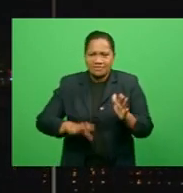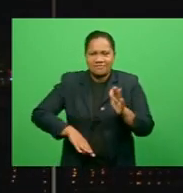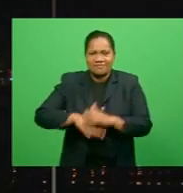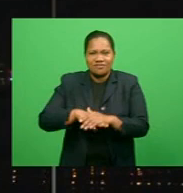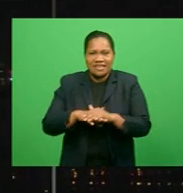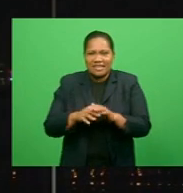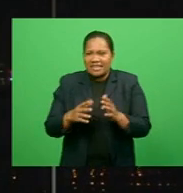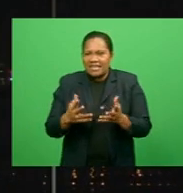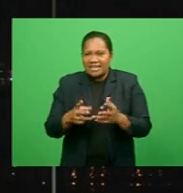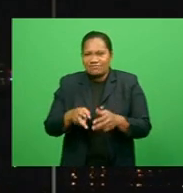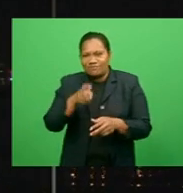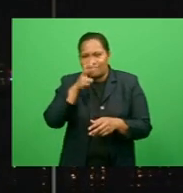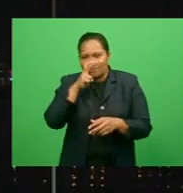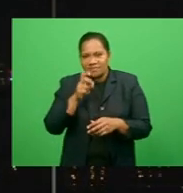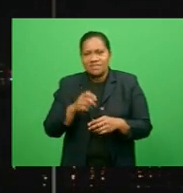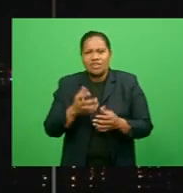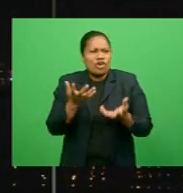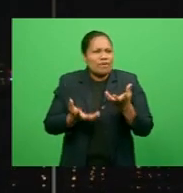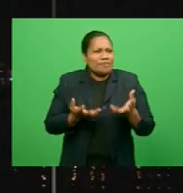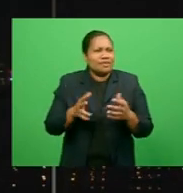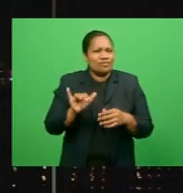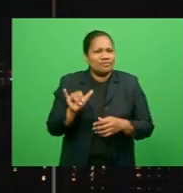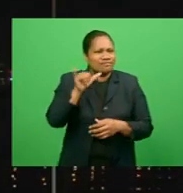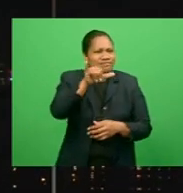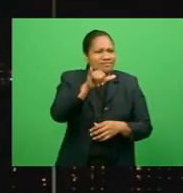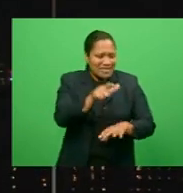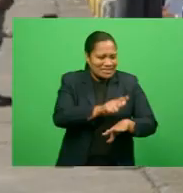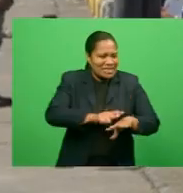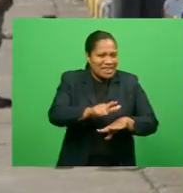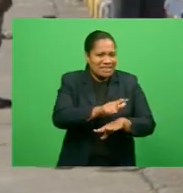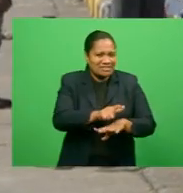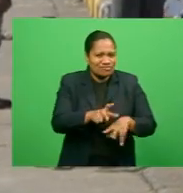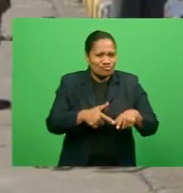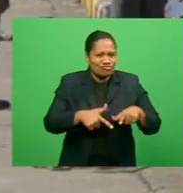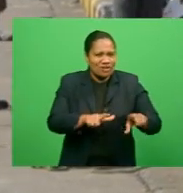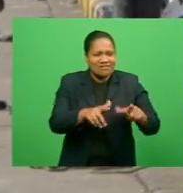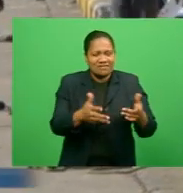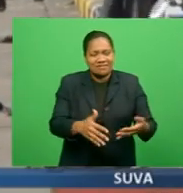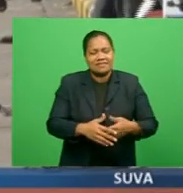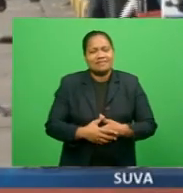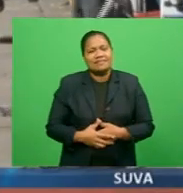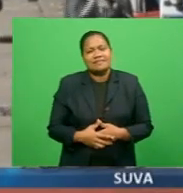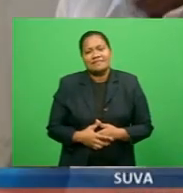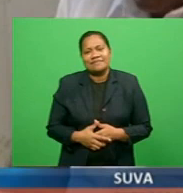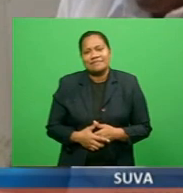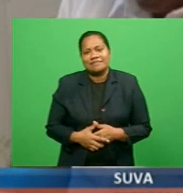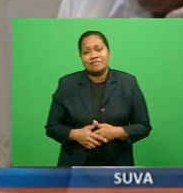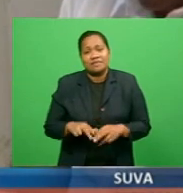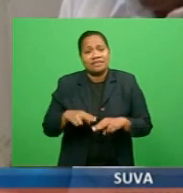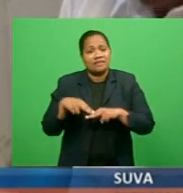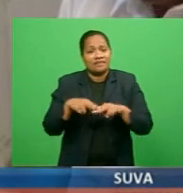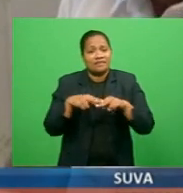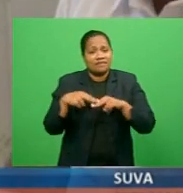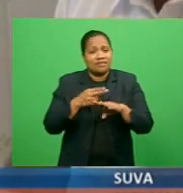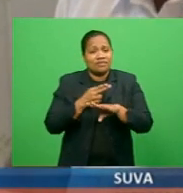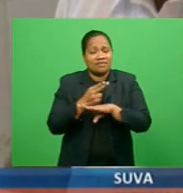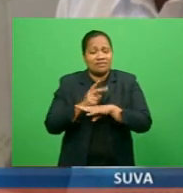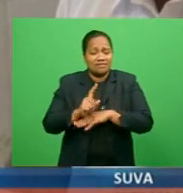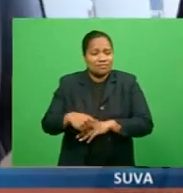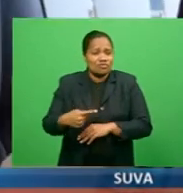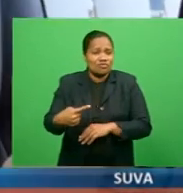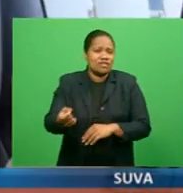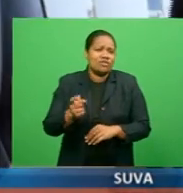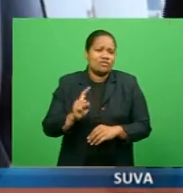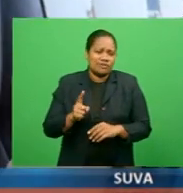to air and land travel. Kelly Vavala reports. The Fiji Navy continues to adjust